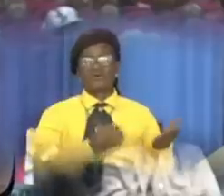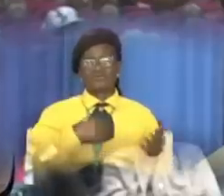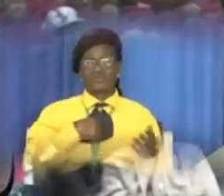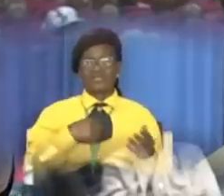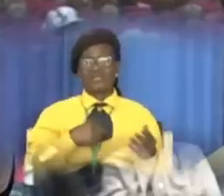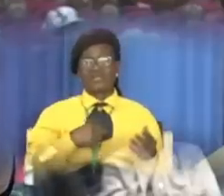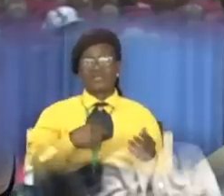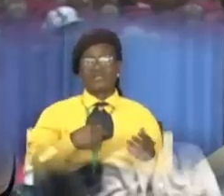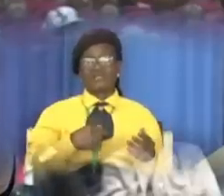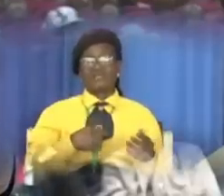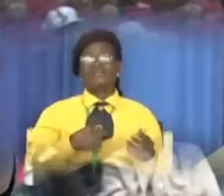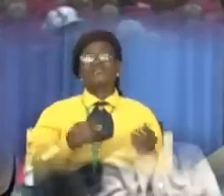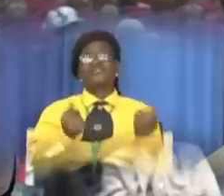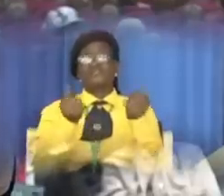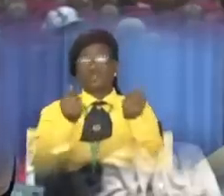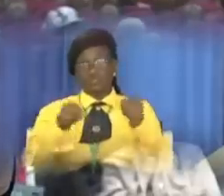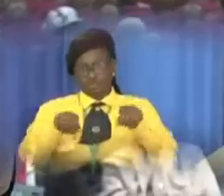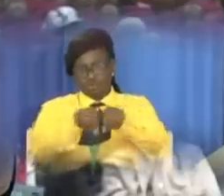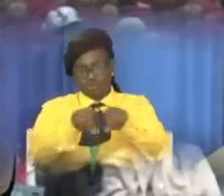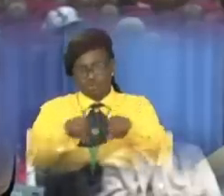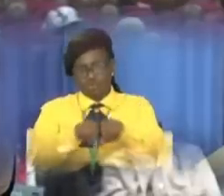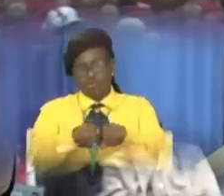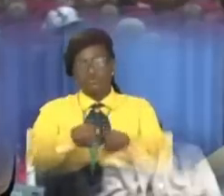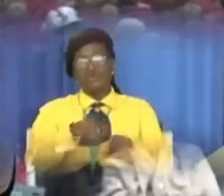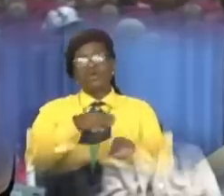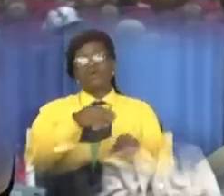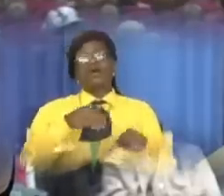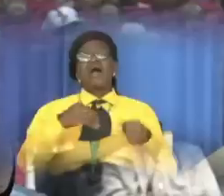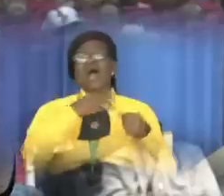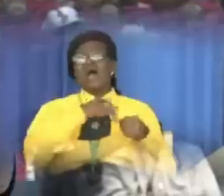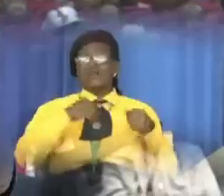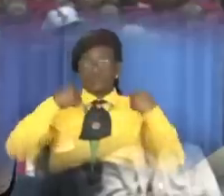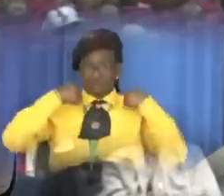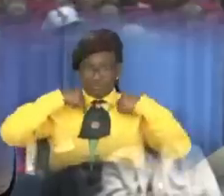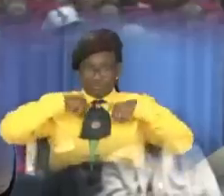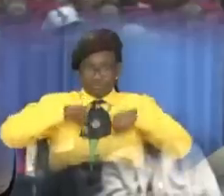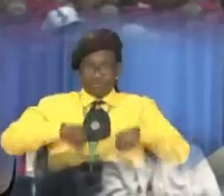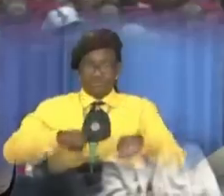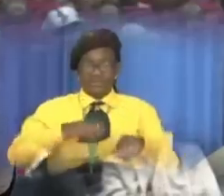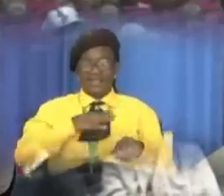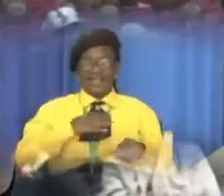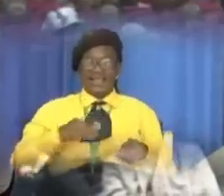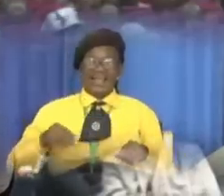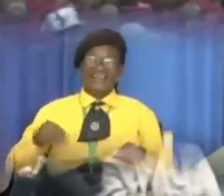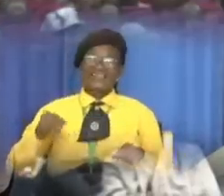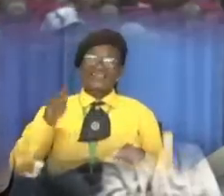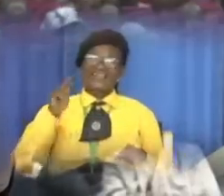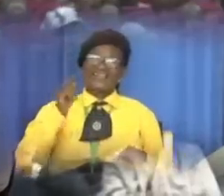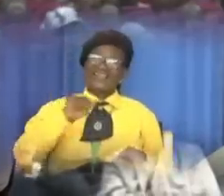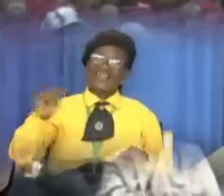shoes, he brought me a suit, and he brought me a tape recorder.